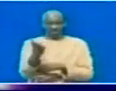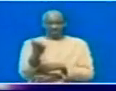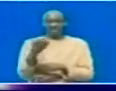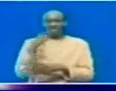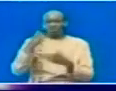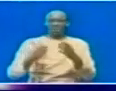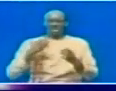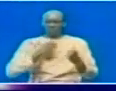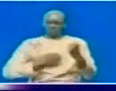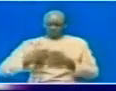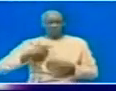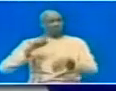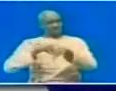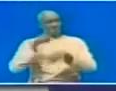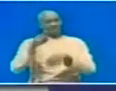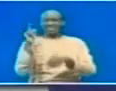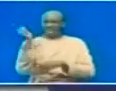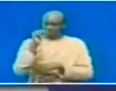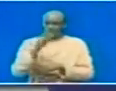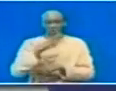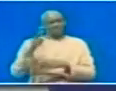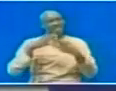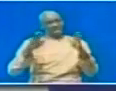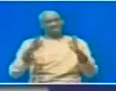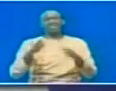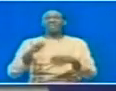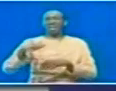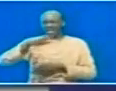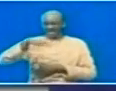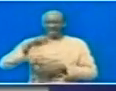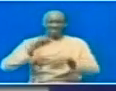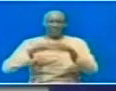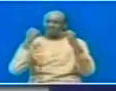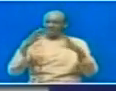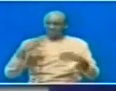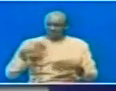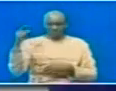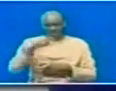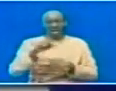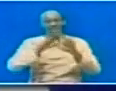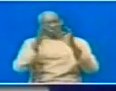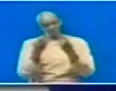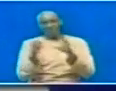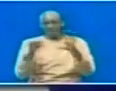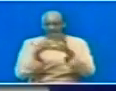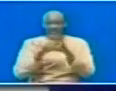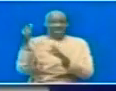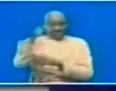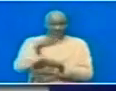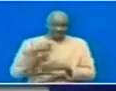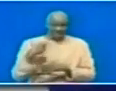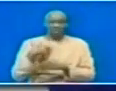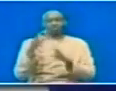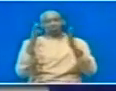It was an emotional moment at Nairobi's Westlands area when hundreds of Westgate victims and family members converged to commemorate